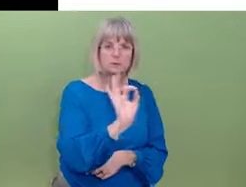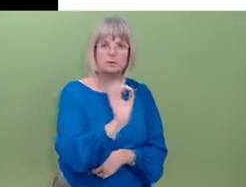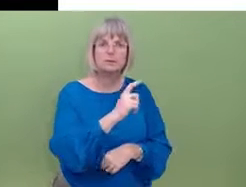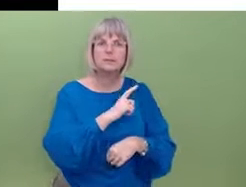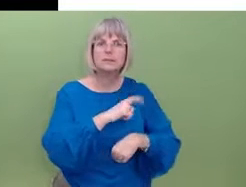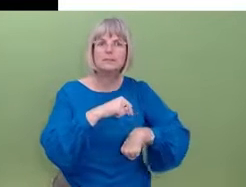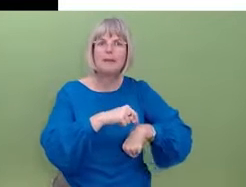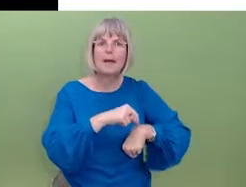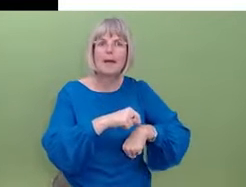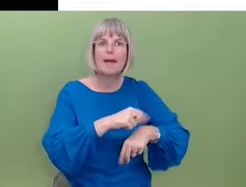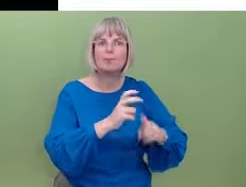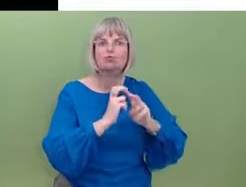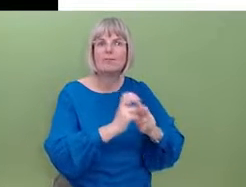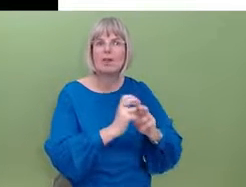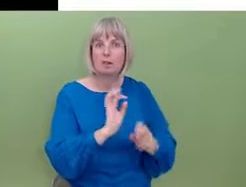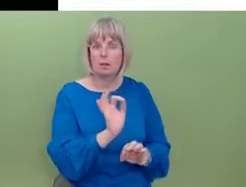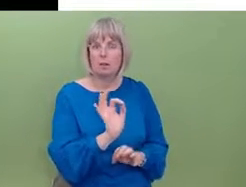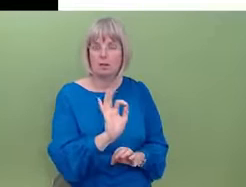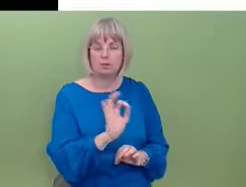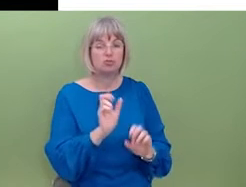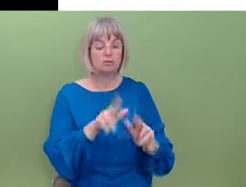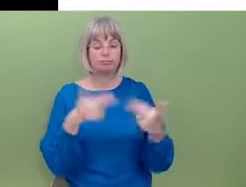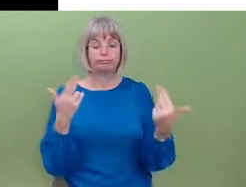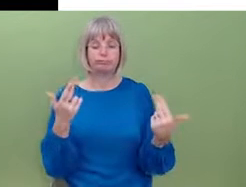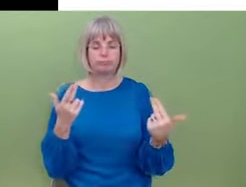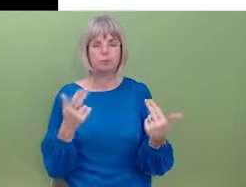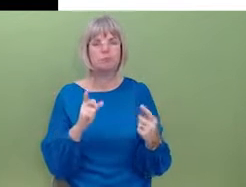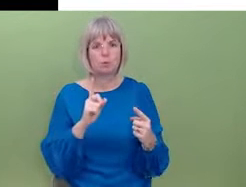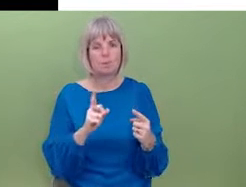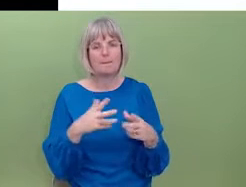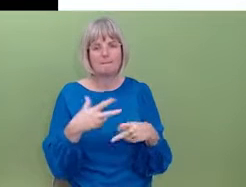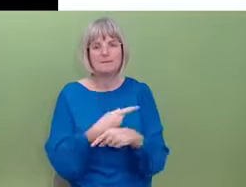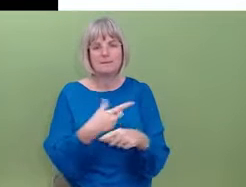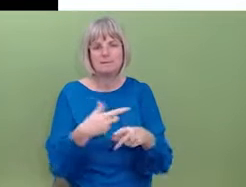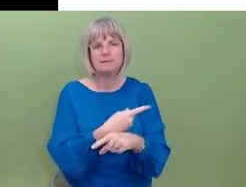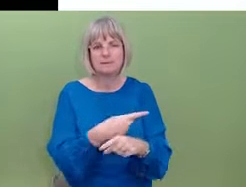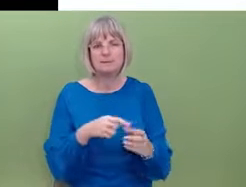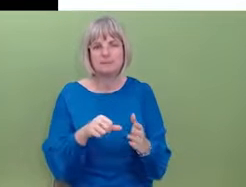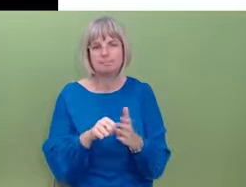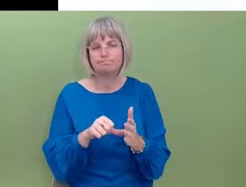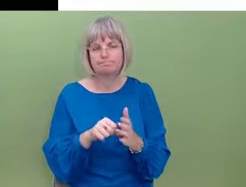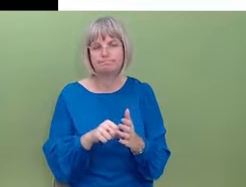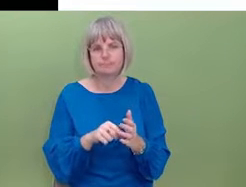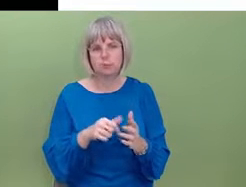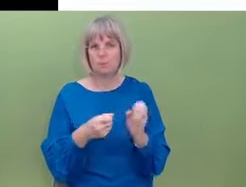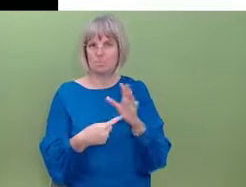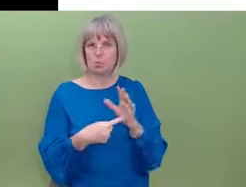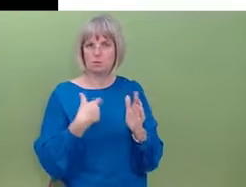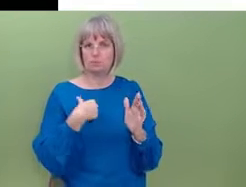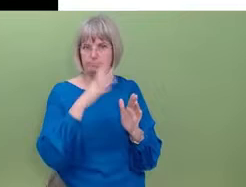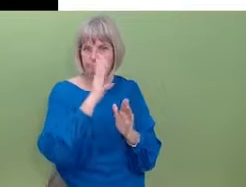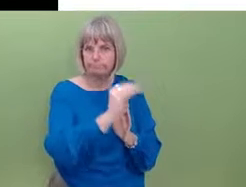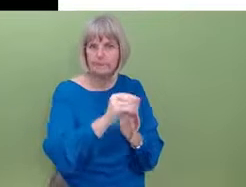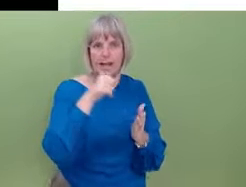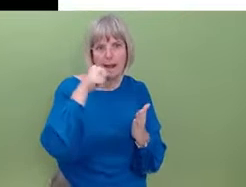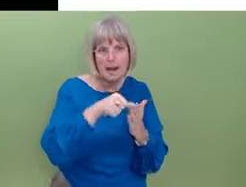appointment. So it's important that we plan and send letters out with times and dates, and also to send any reminders